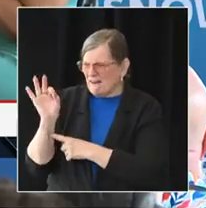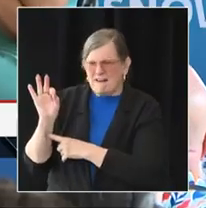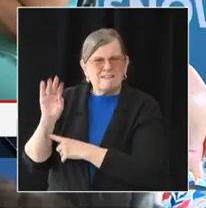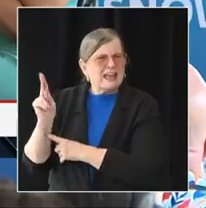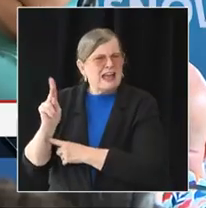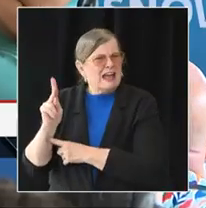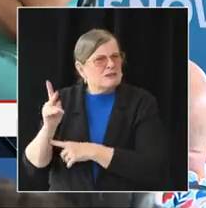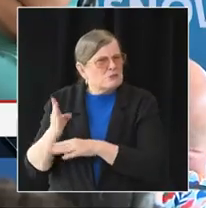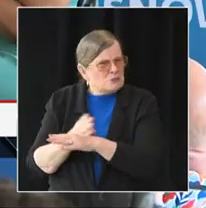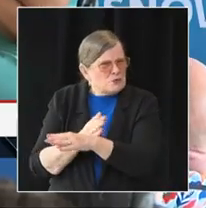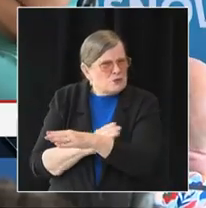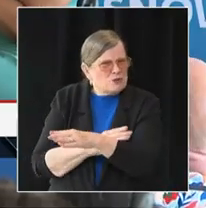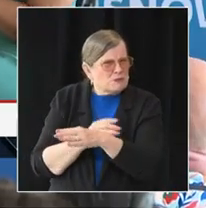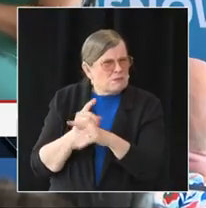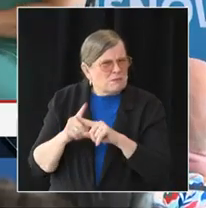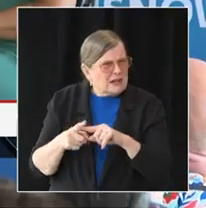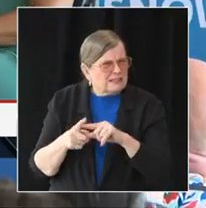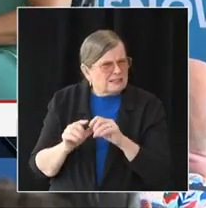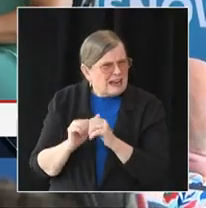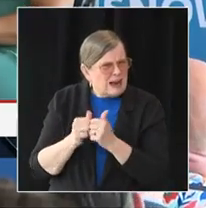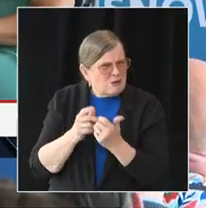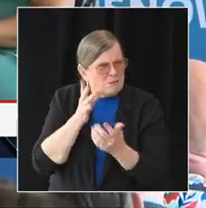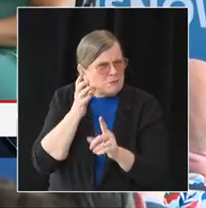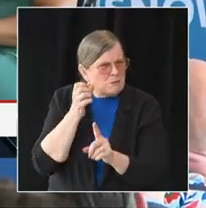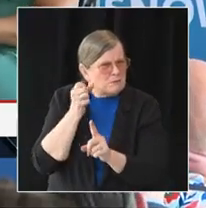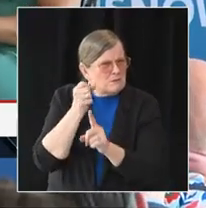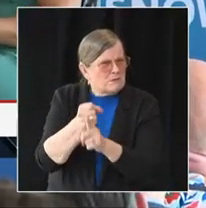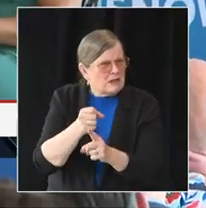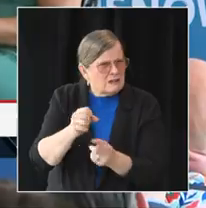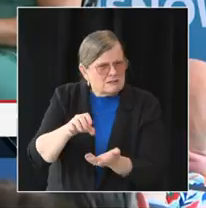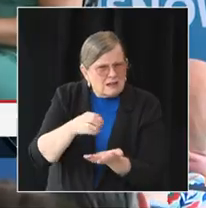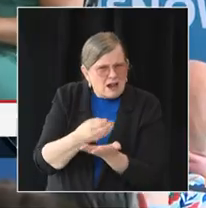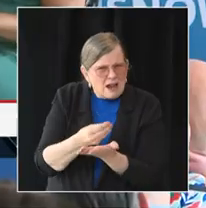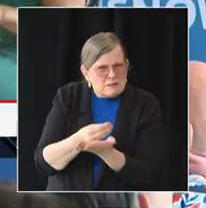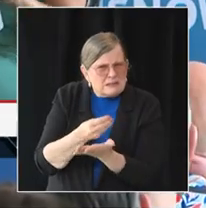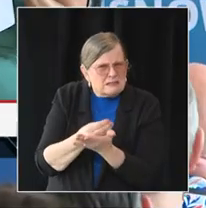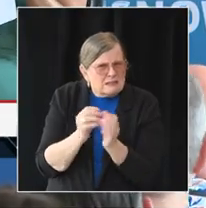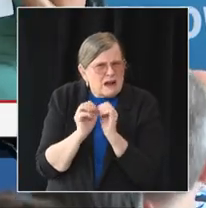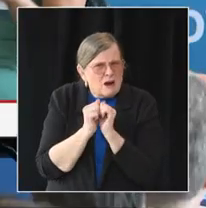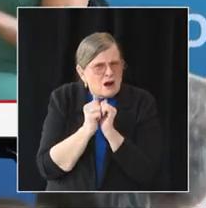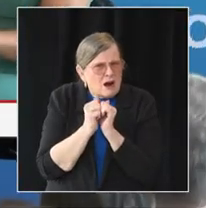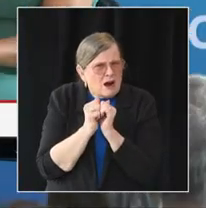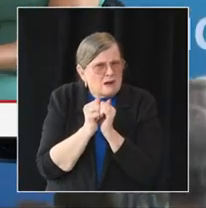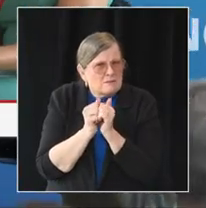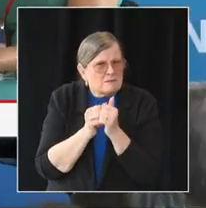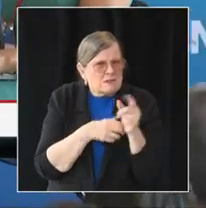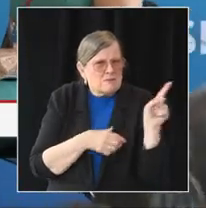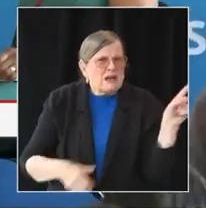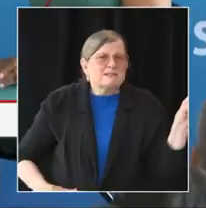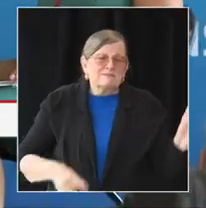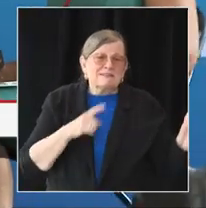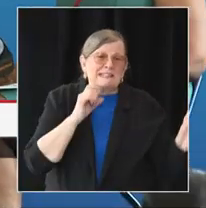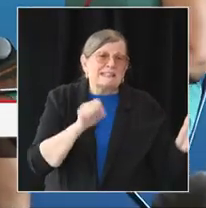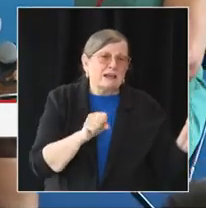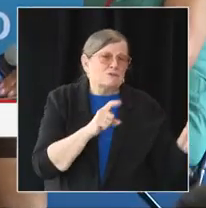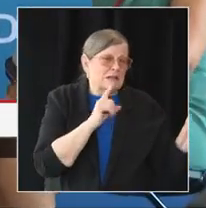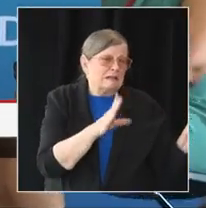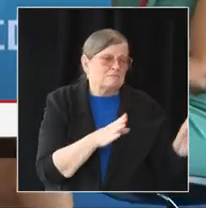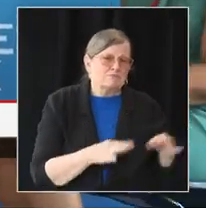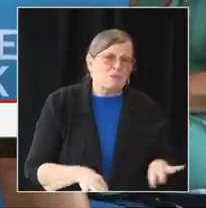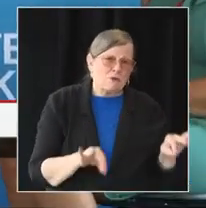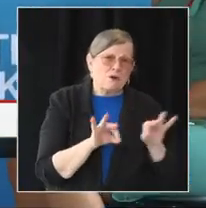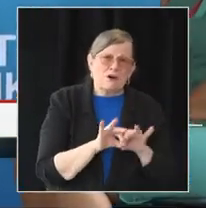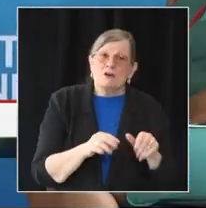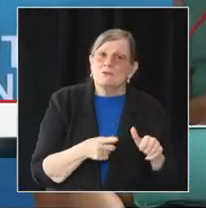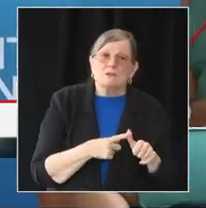role in the economy of the district? It's important. Well, number one, we think now is the time to double down on those things